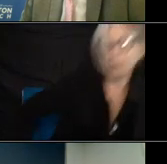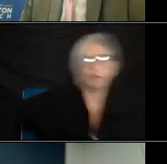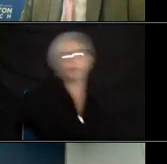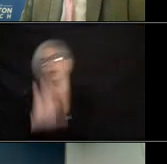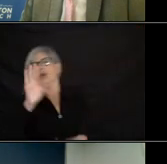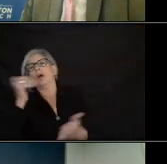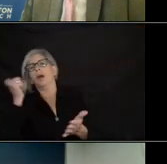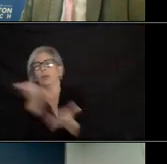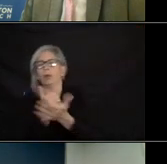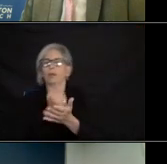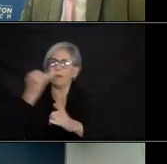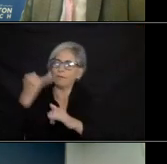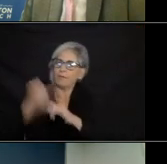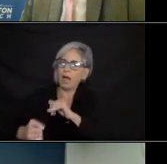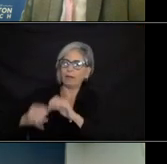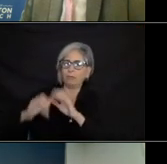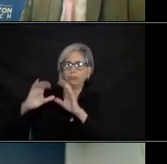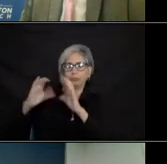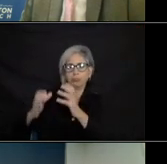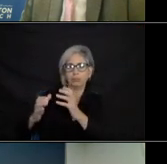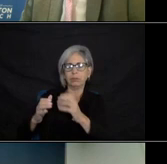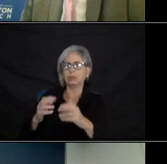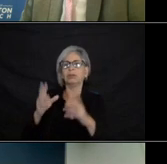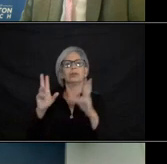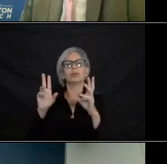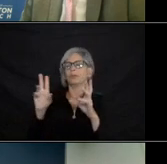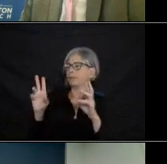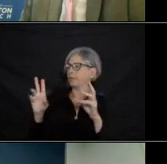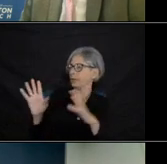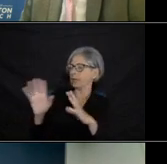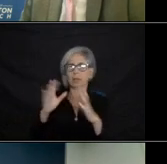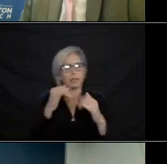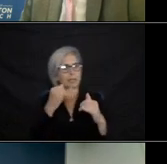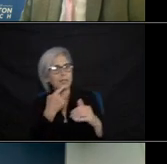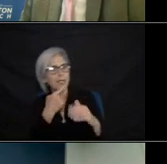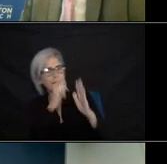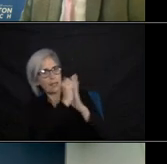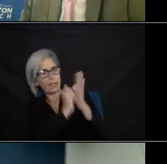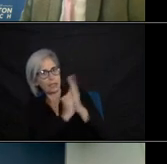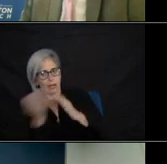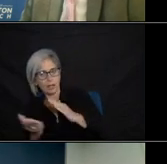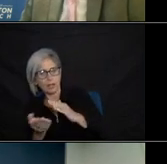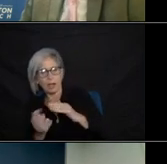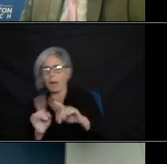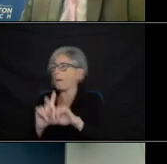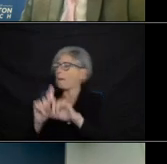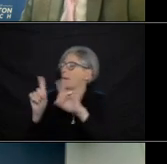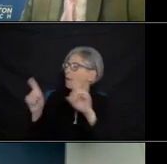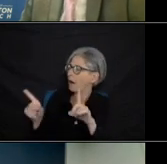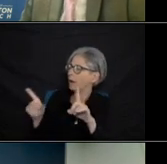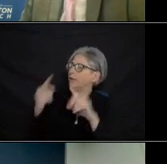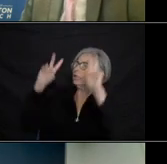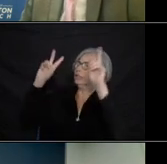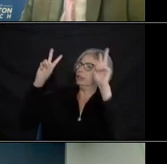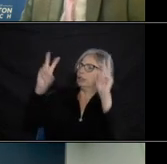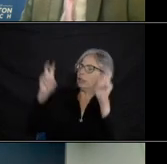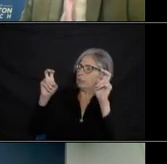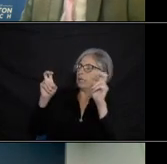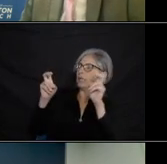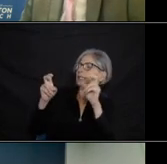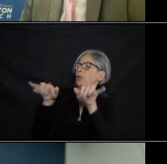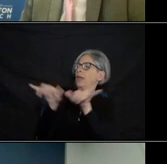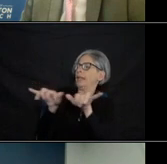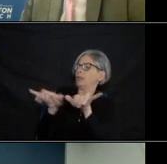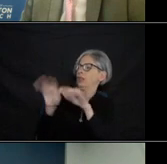plat, and the final plat? No, we are. That's what it says on the agenda. However, it is still subject to the city